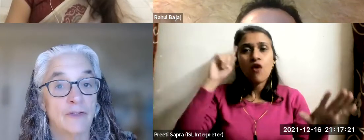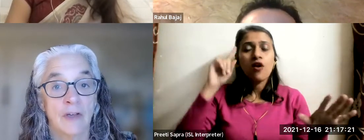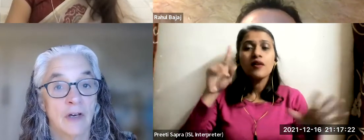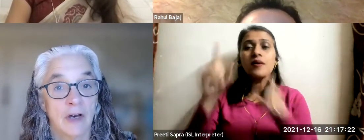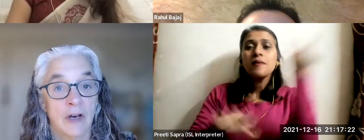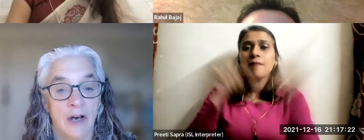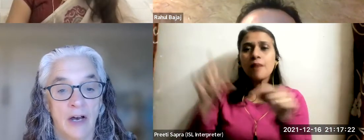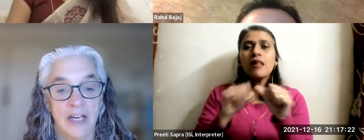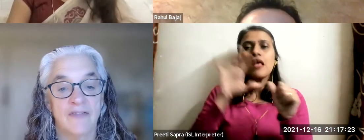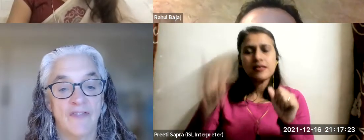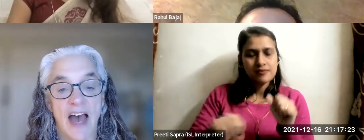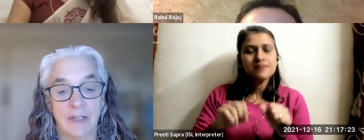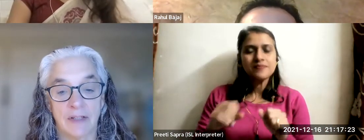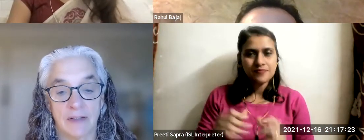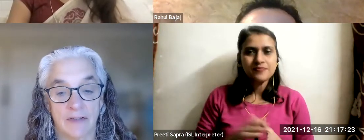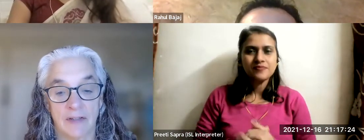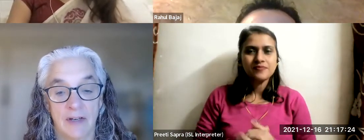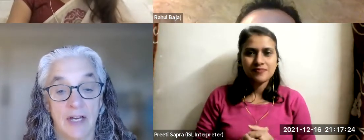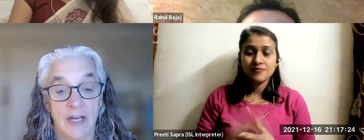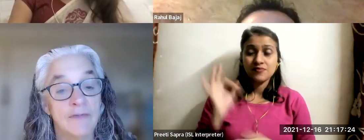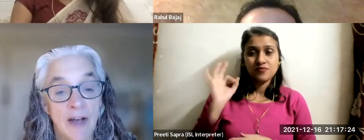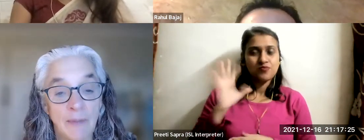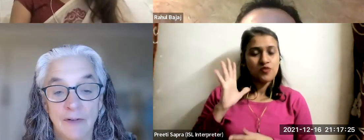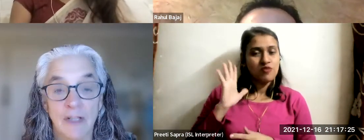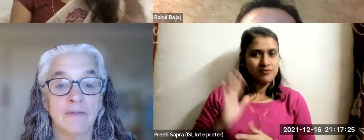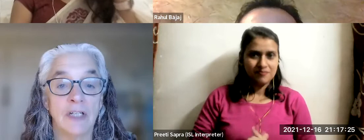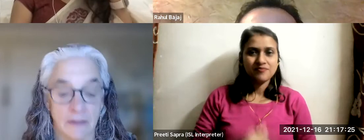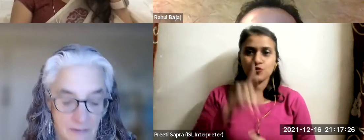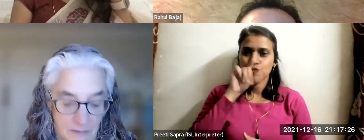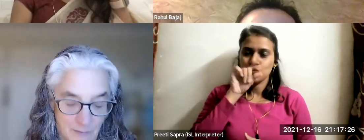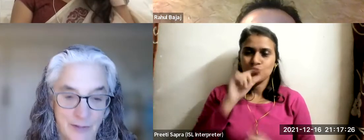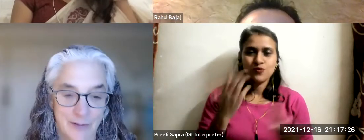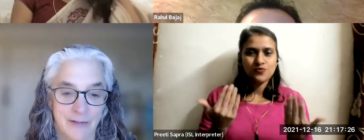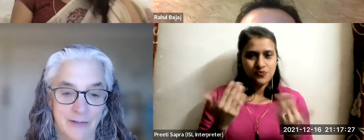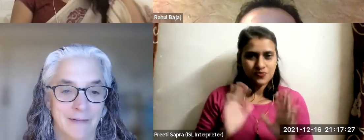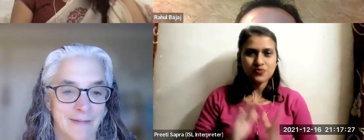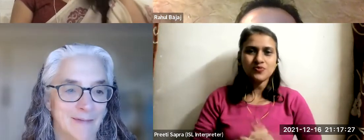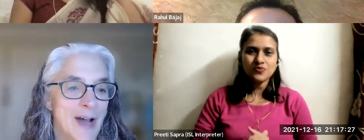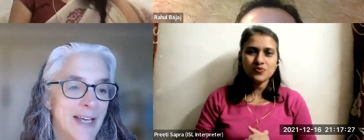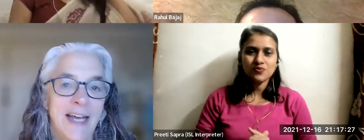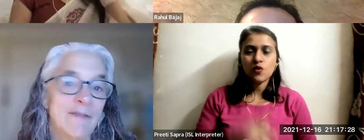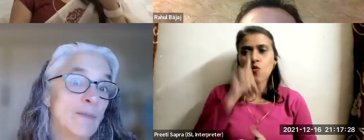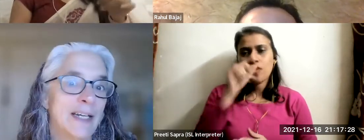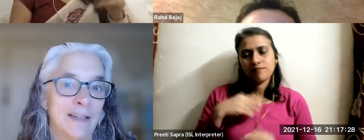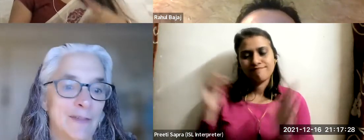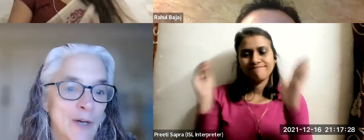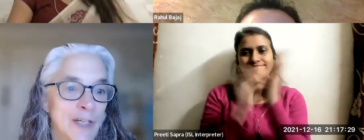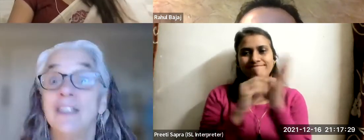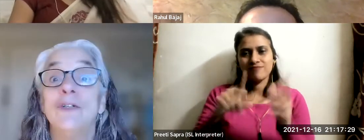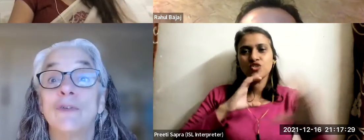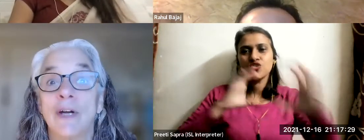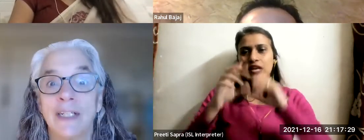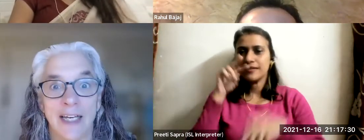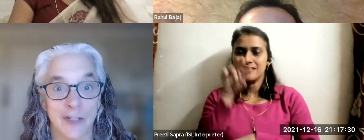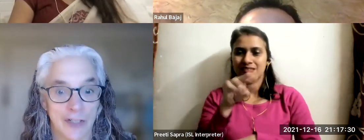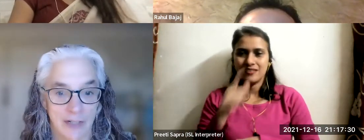It's fabulous. Is fabulous. And you can find me under LF Legal, which is why I kind of have a brand, even though I